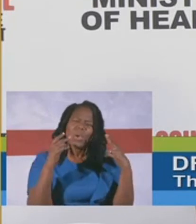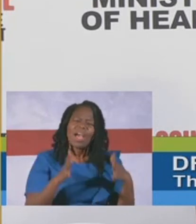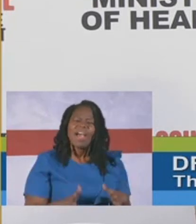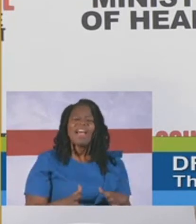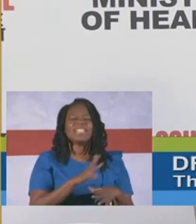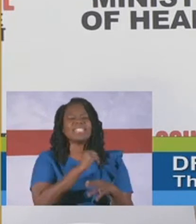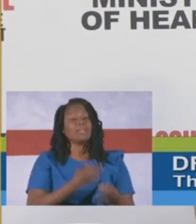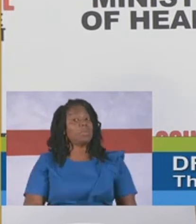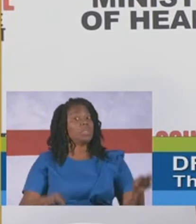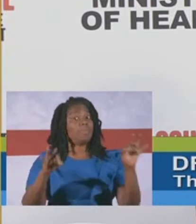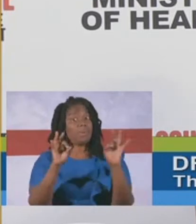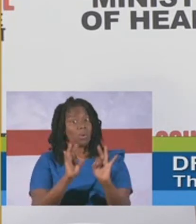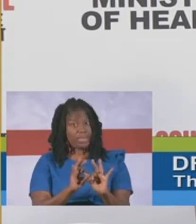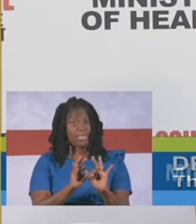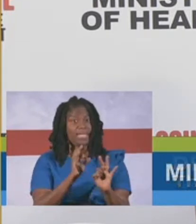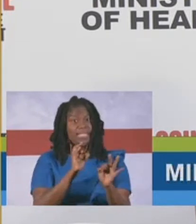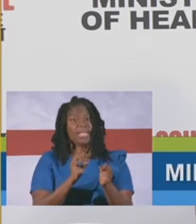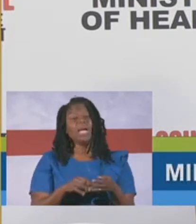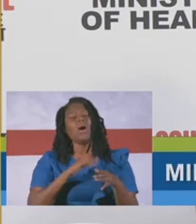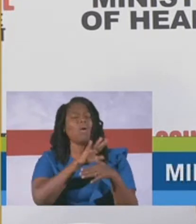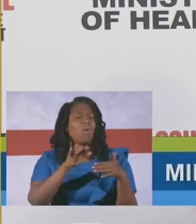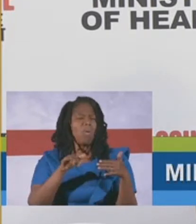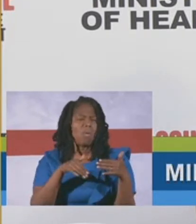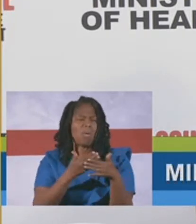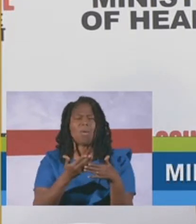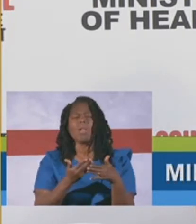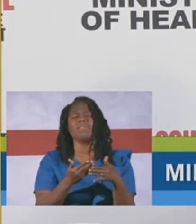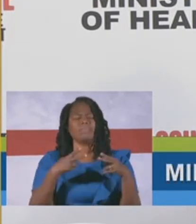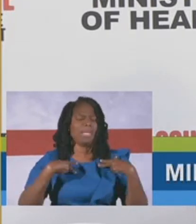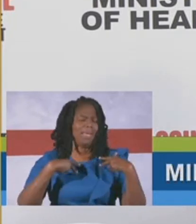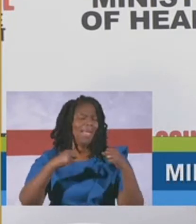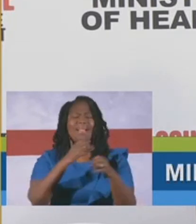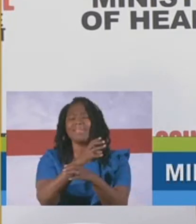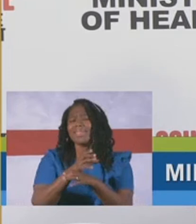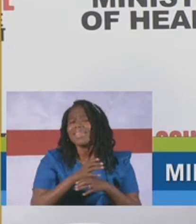importantly, members of the healthcare team.